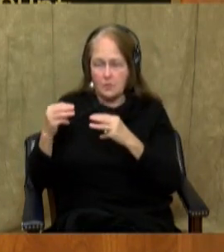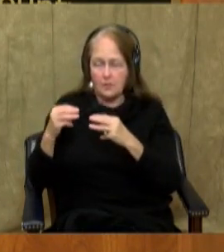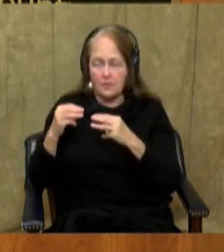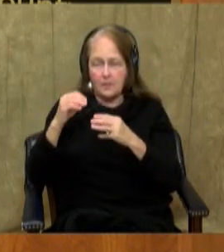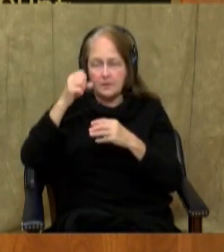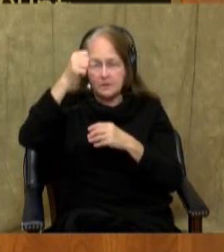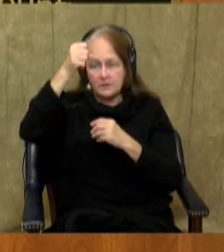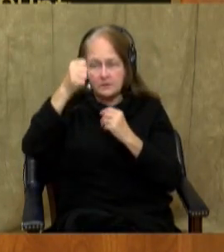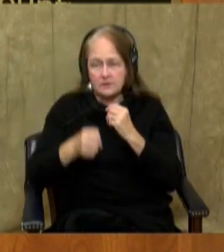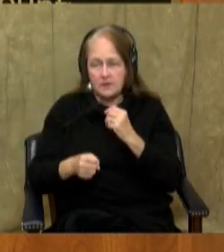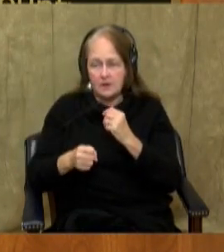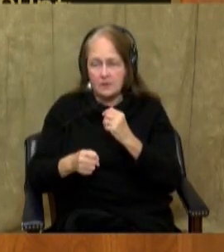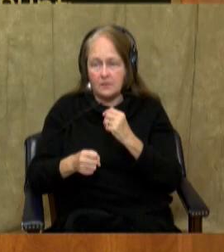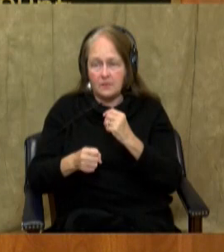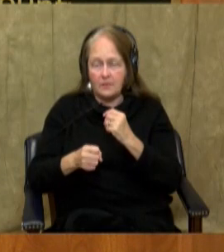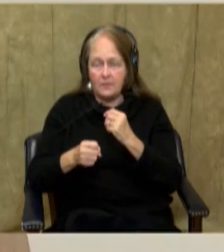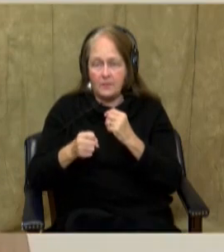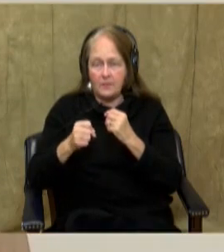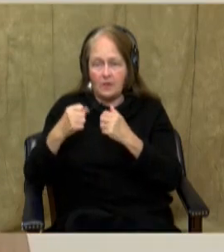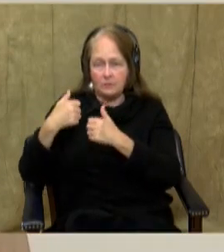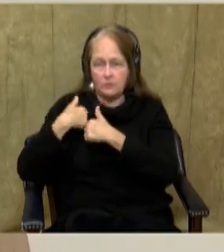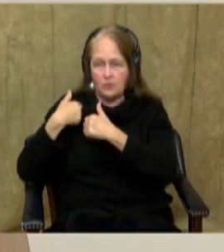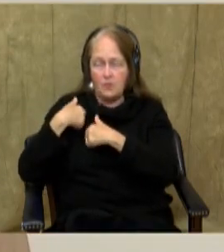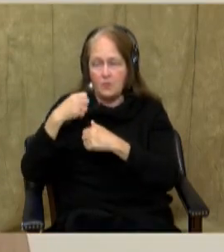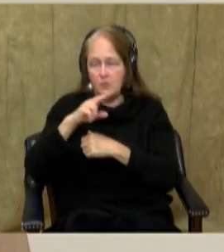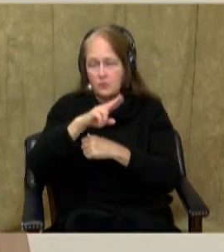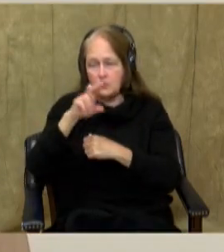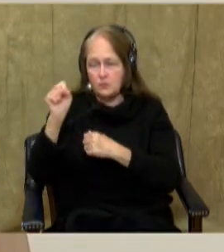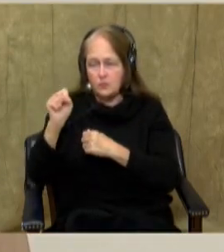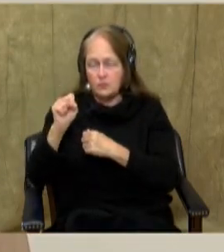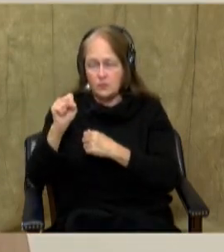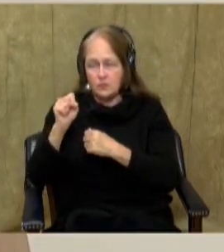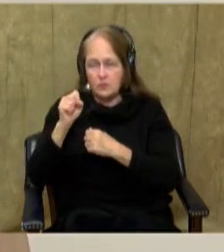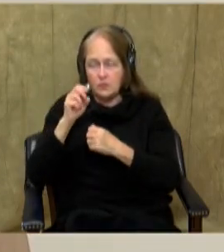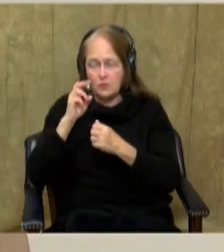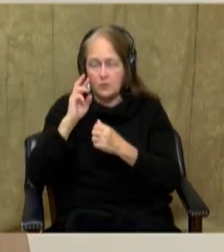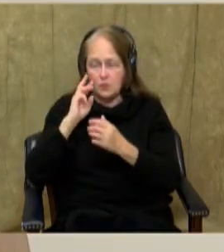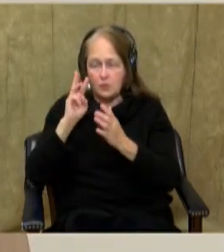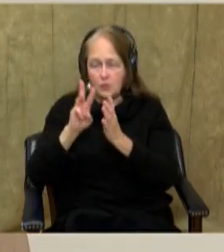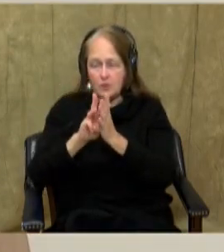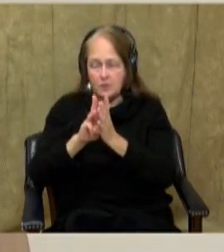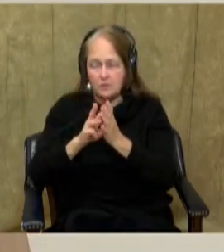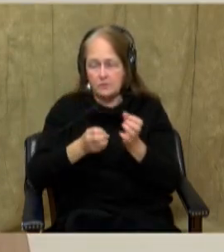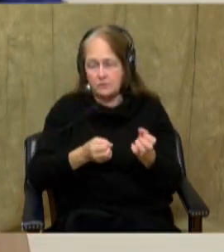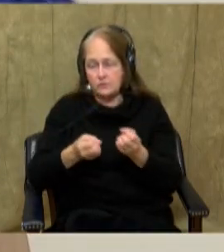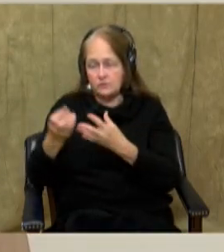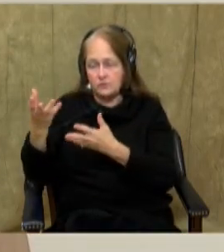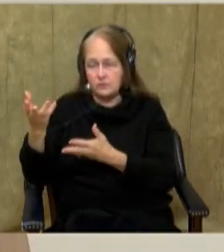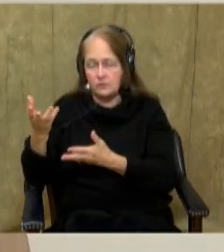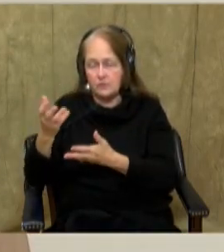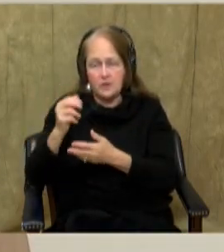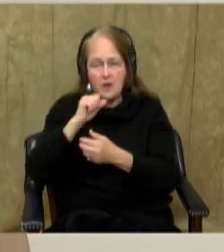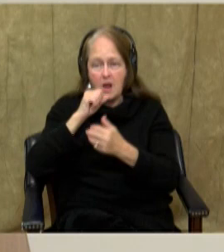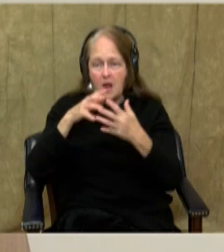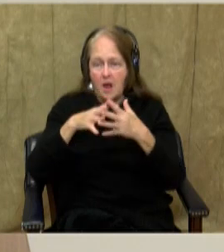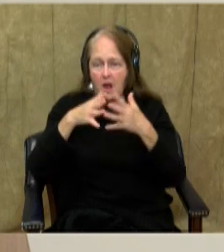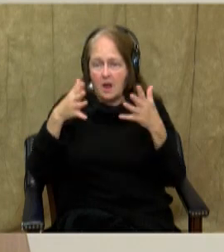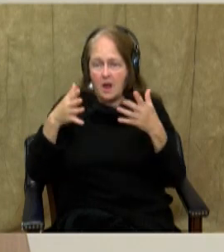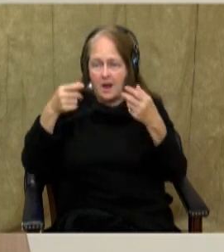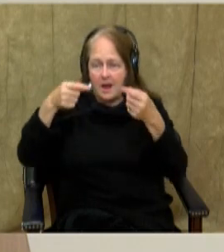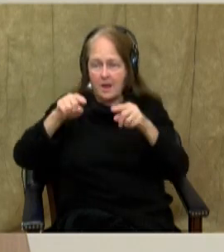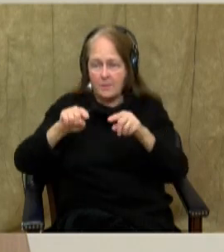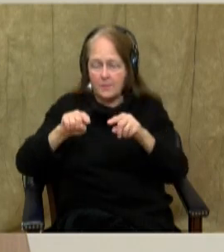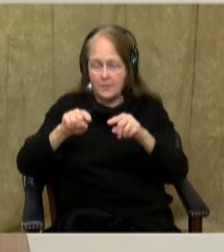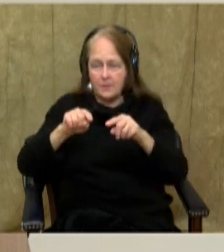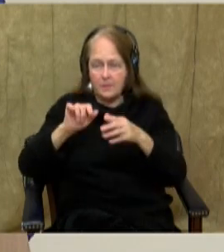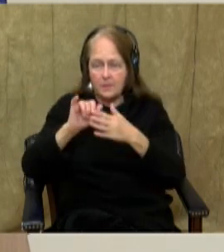the South Vietnamese soldiers and the US, they were thrown off because normally not a whole lot happens because this